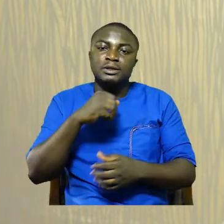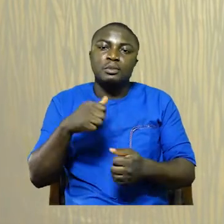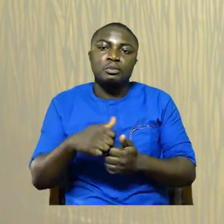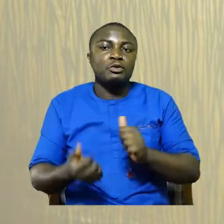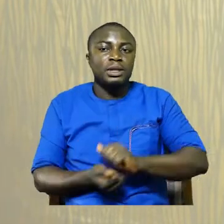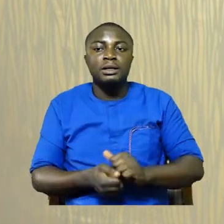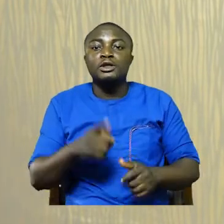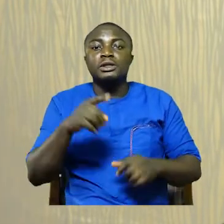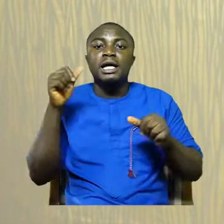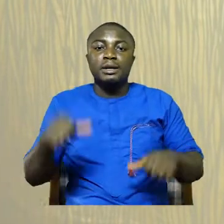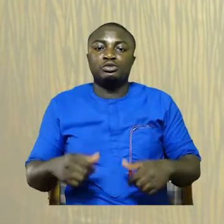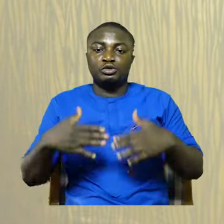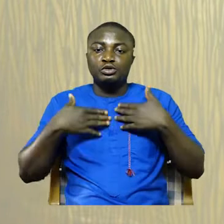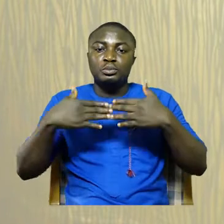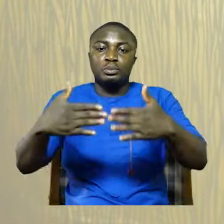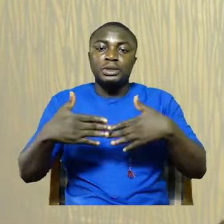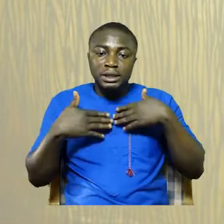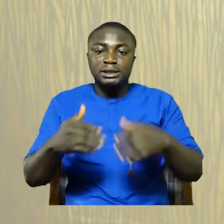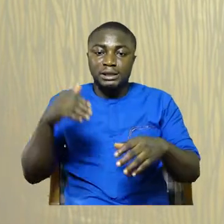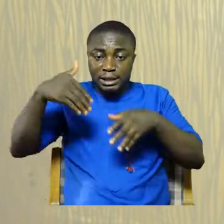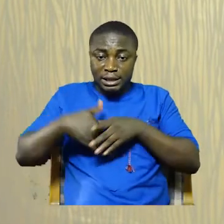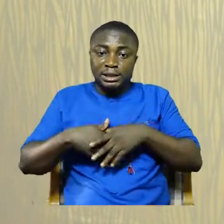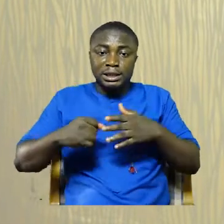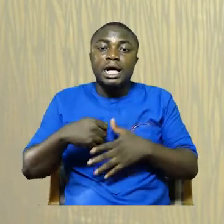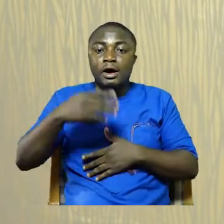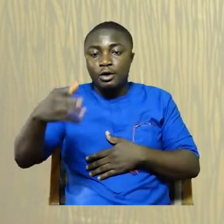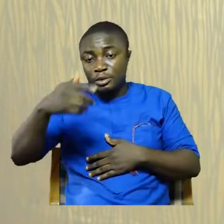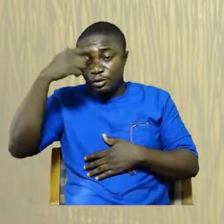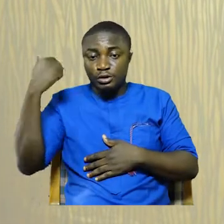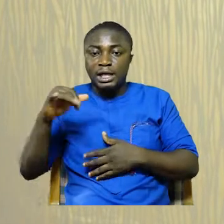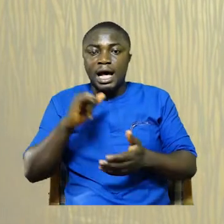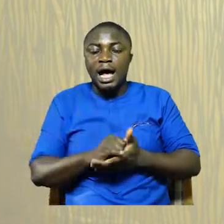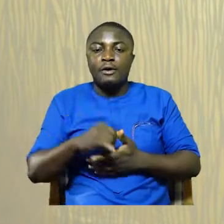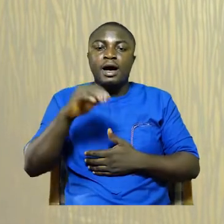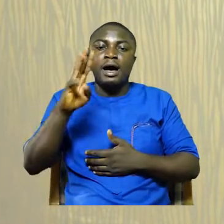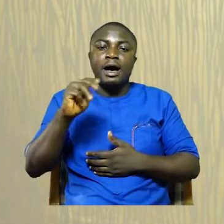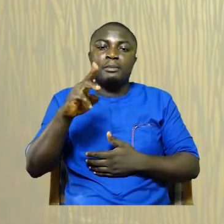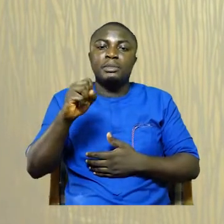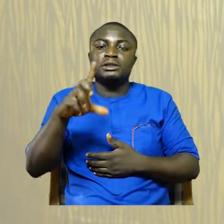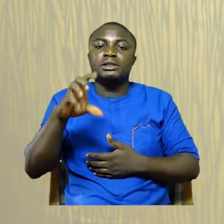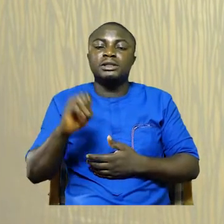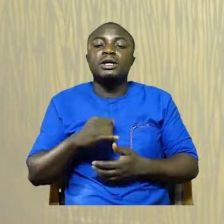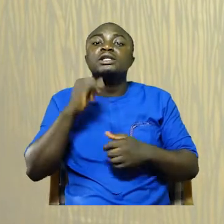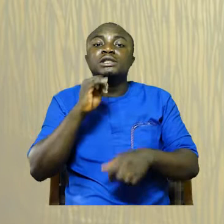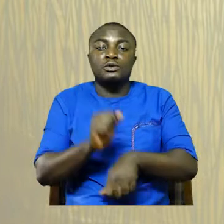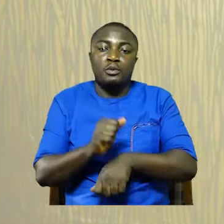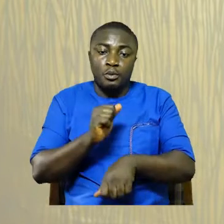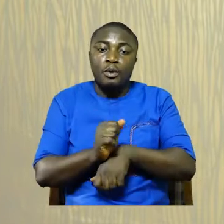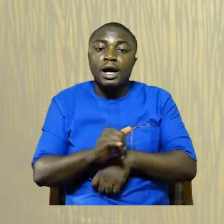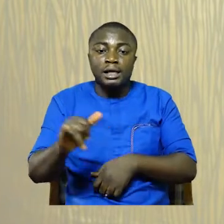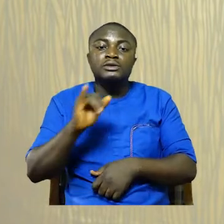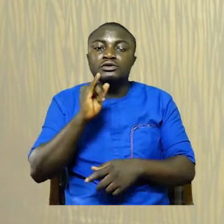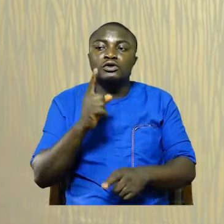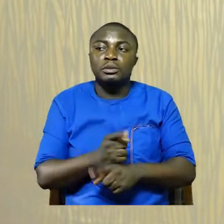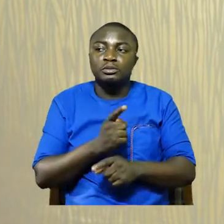able to breathe in and out because our respiratory muscles are functioning. If those ones also become weak, we're not able to breathe in and